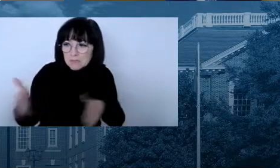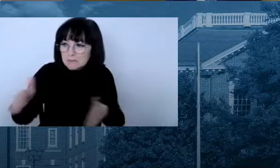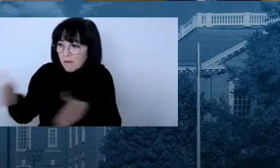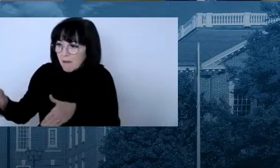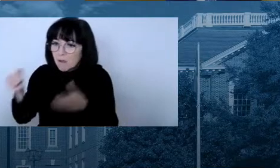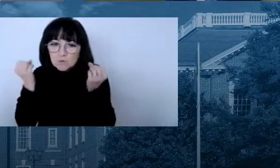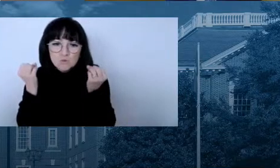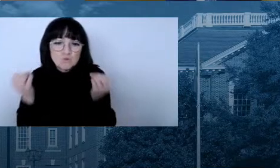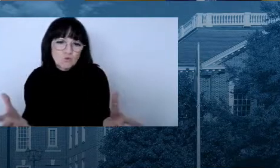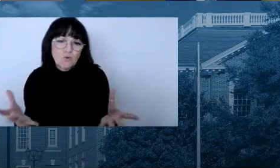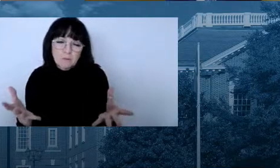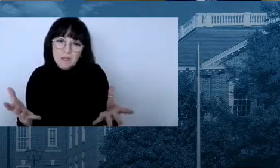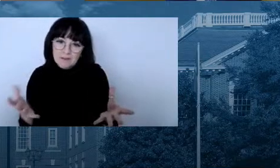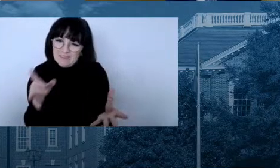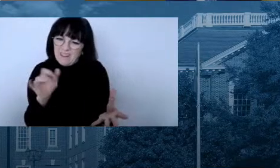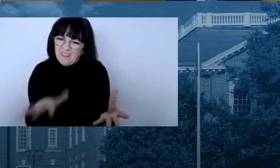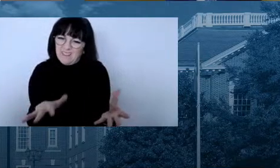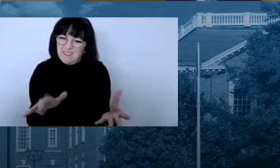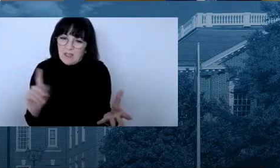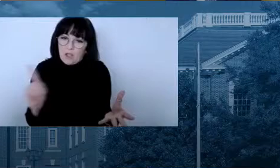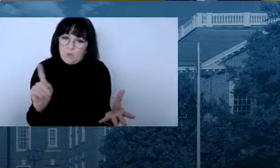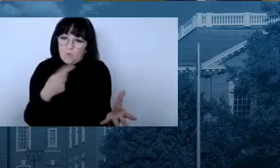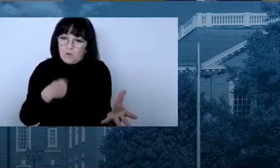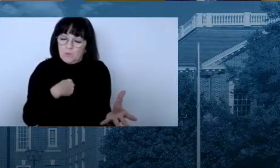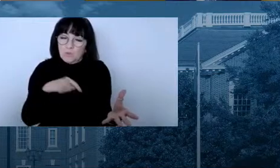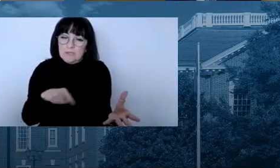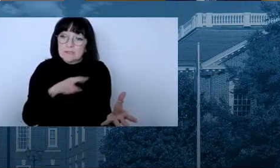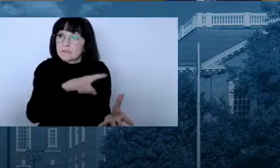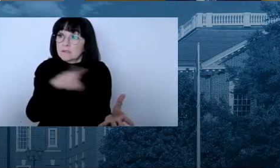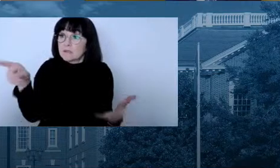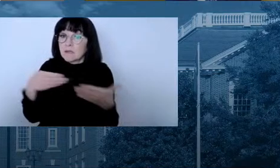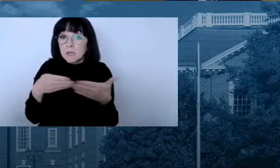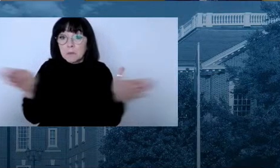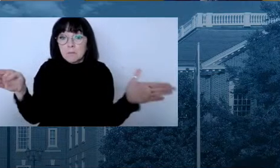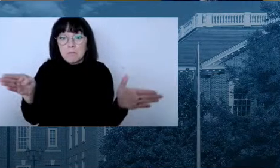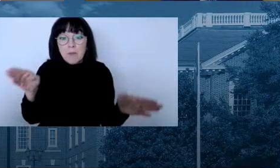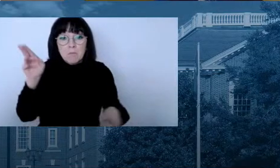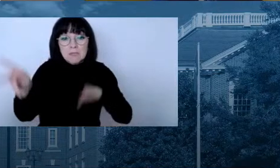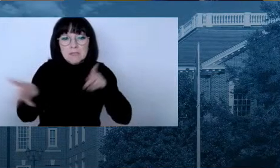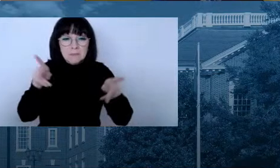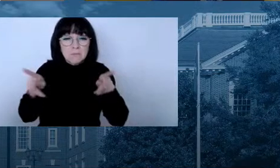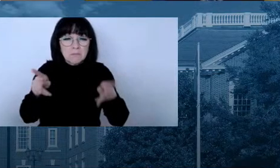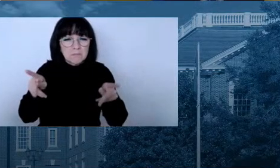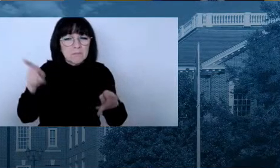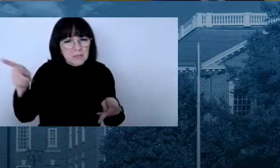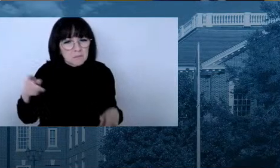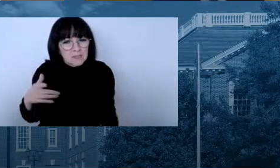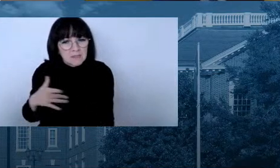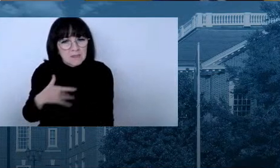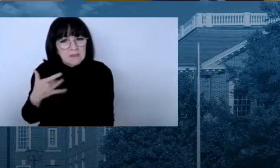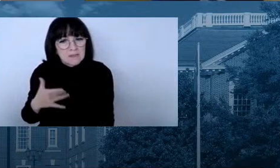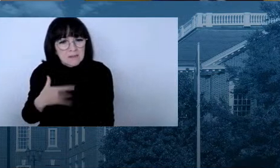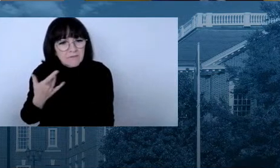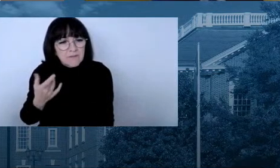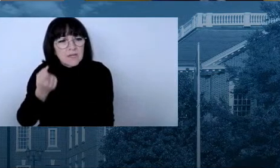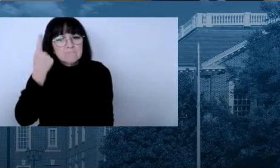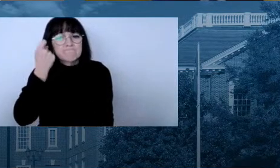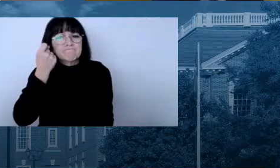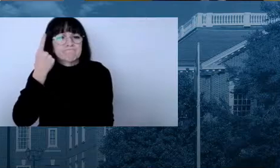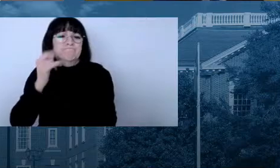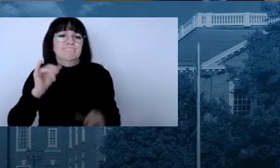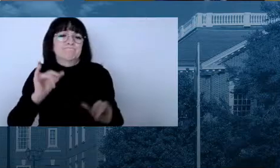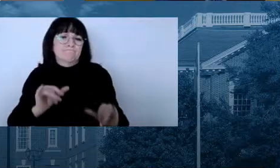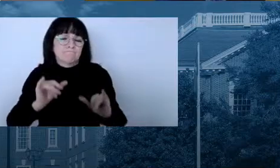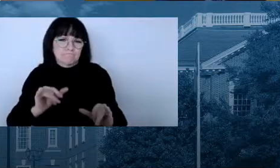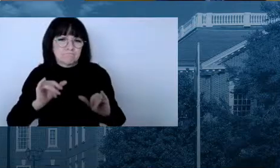public spirit that we need to see from folks. And coming out with just a strong, the government says do this kind of message, I'm